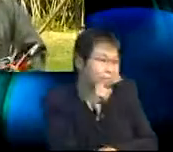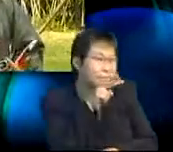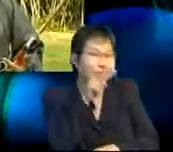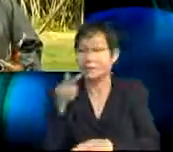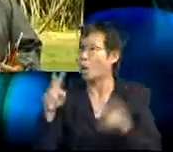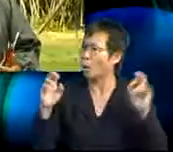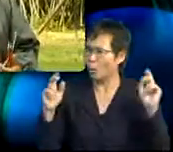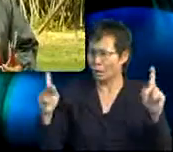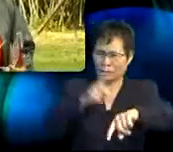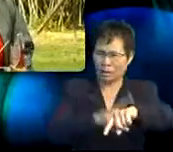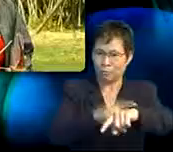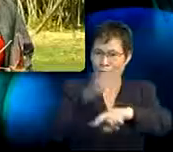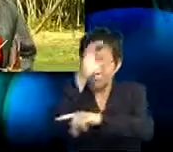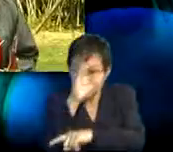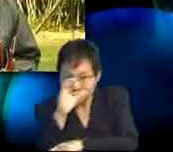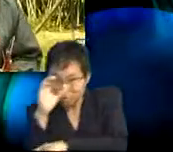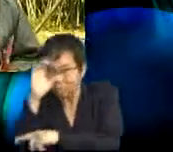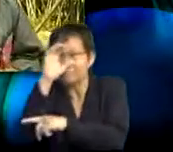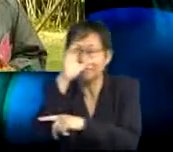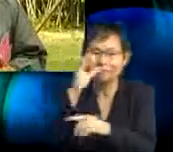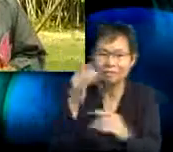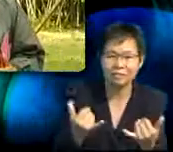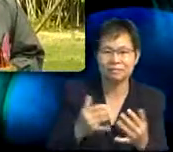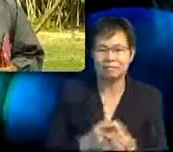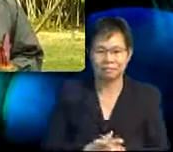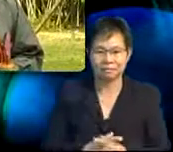Okay, time to snoop now.